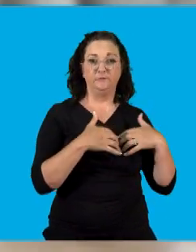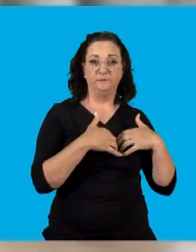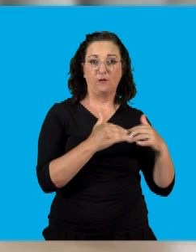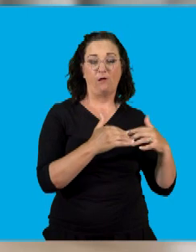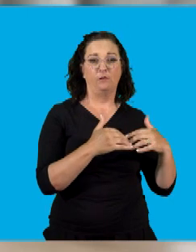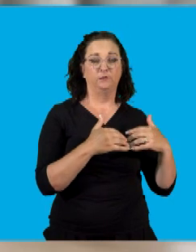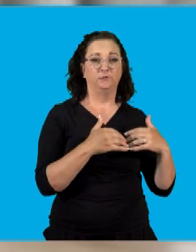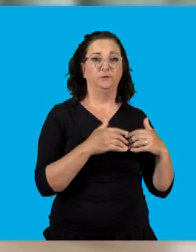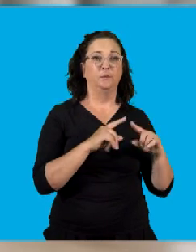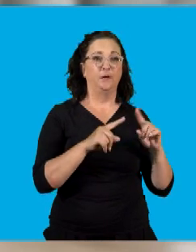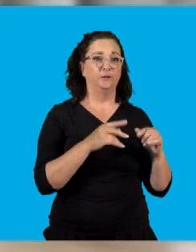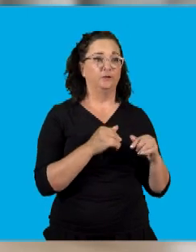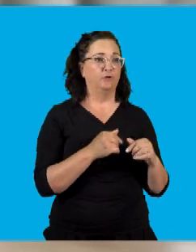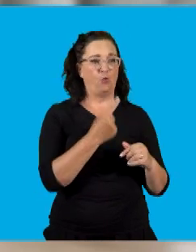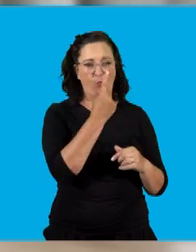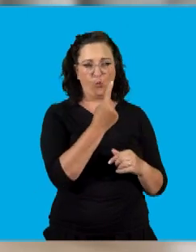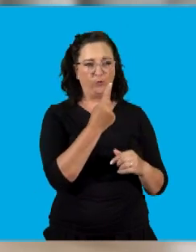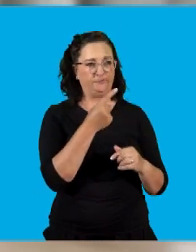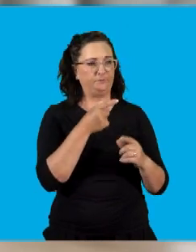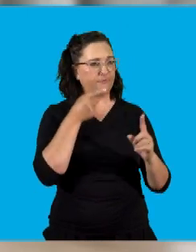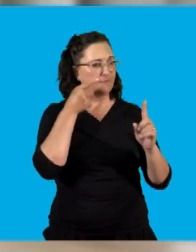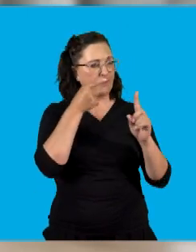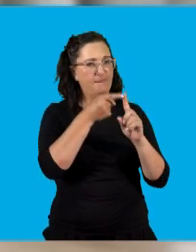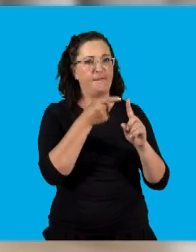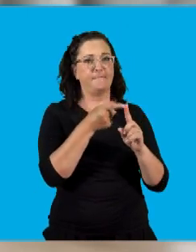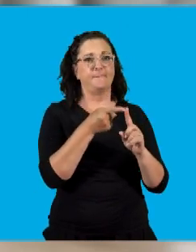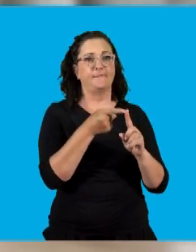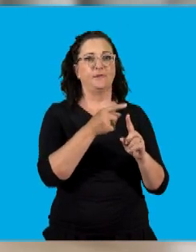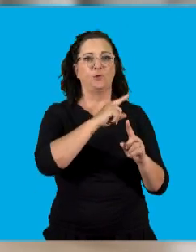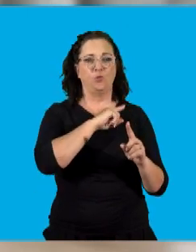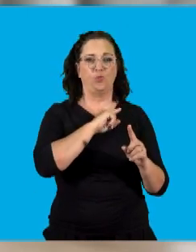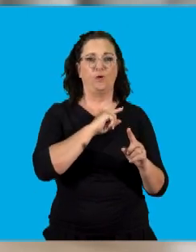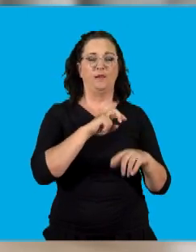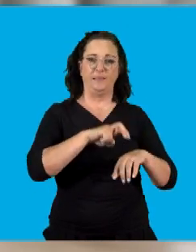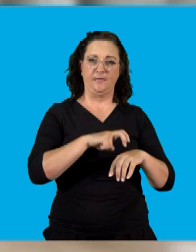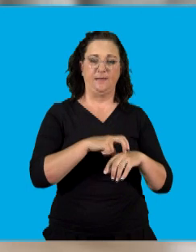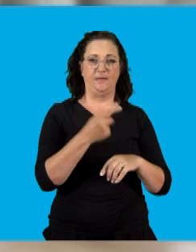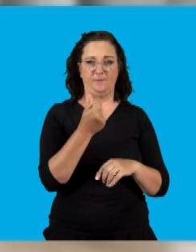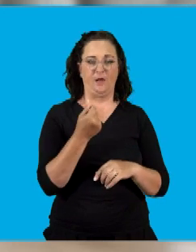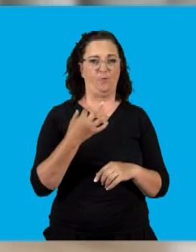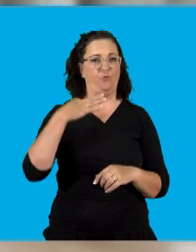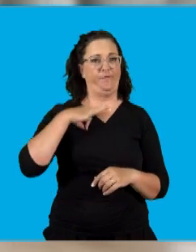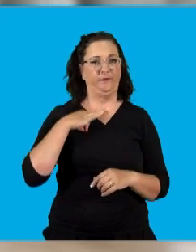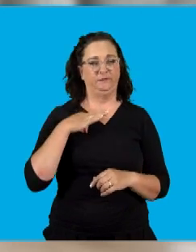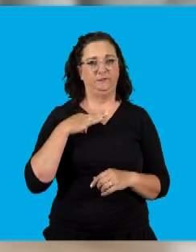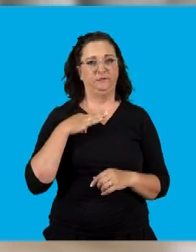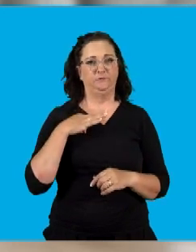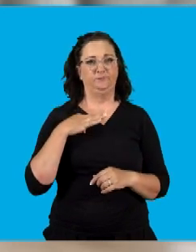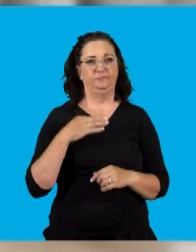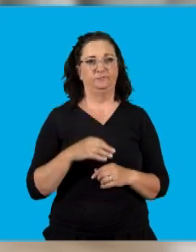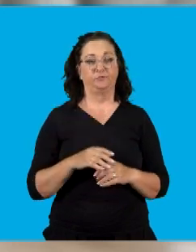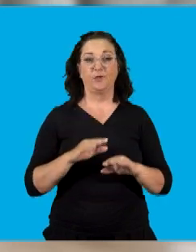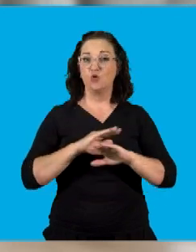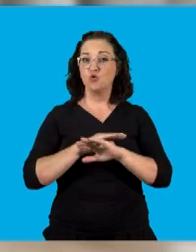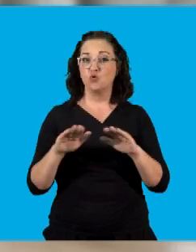started, they are started with one specific aim, of which is to generate the profit. Whereas